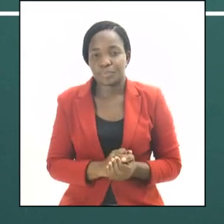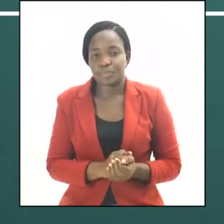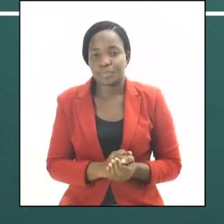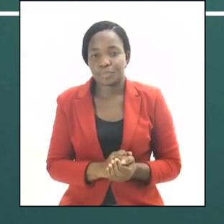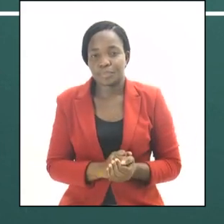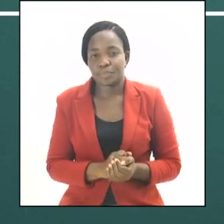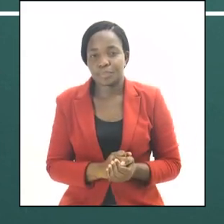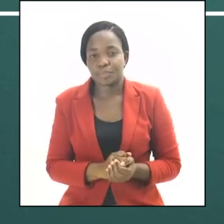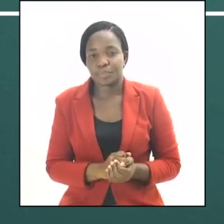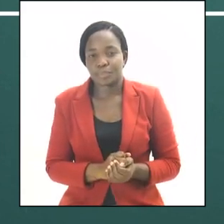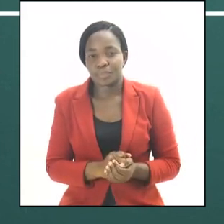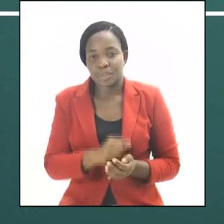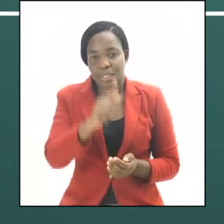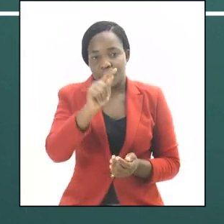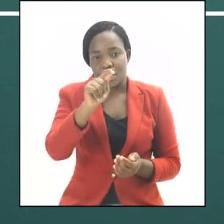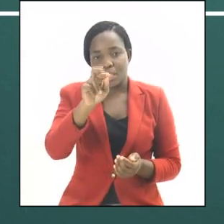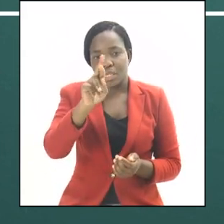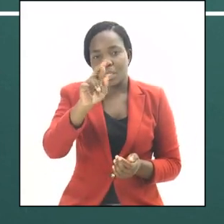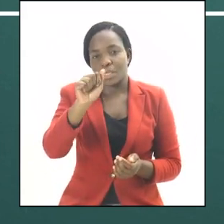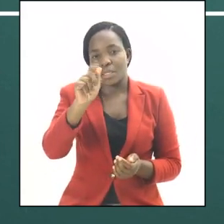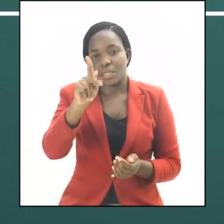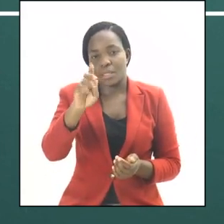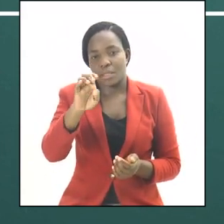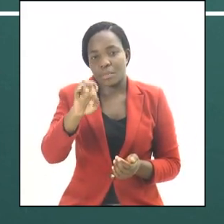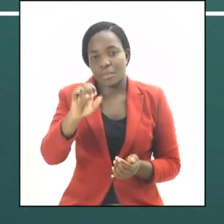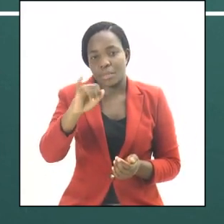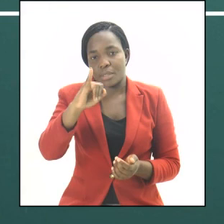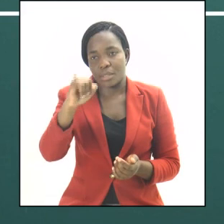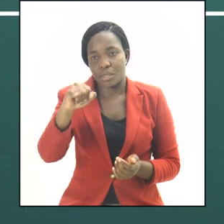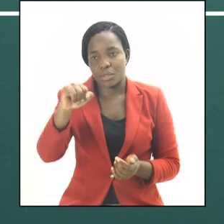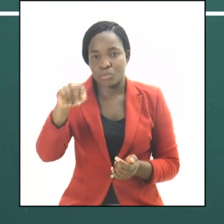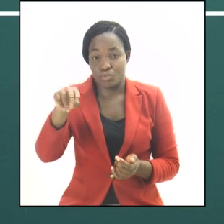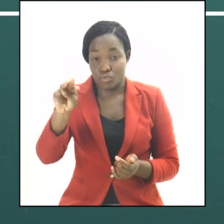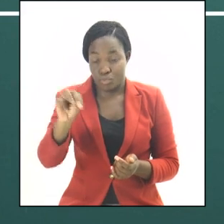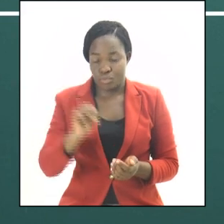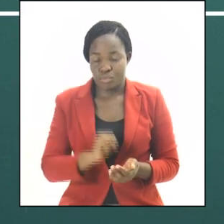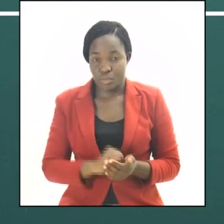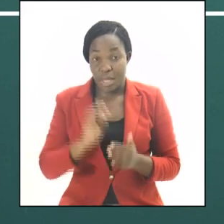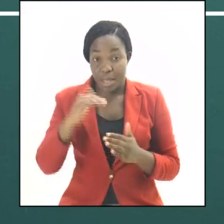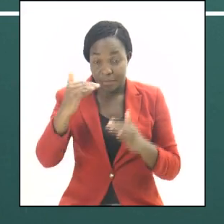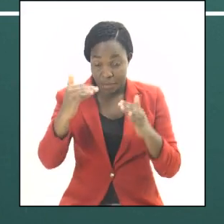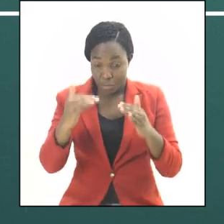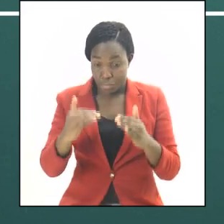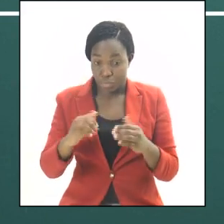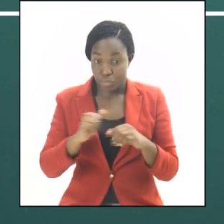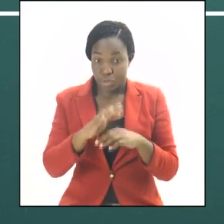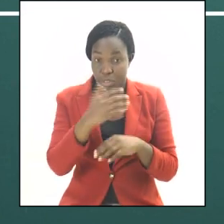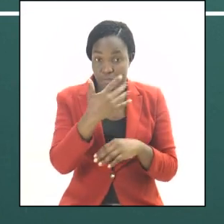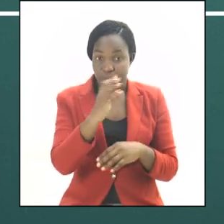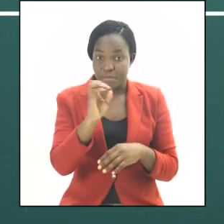of course, trapezium. SMS your answer to the number